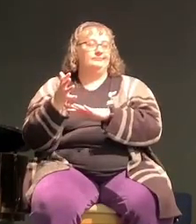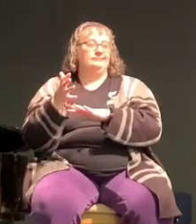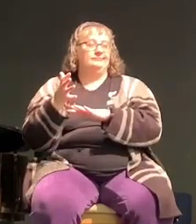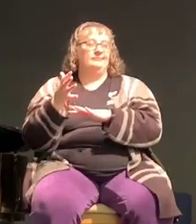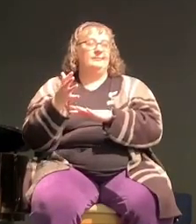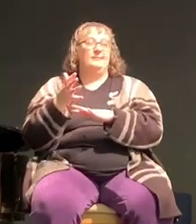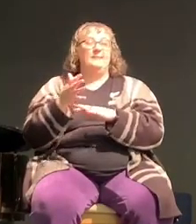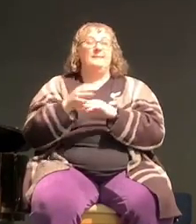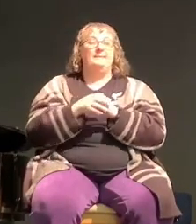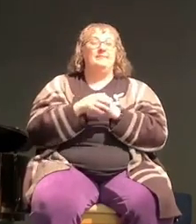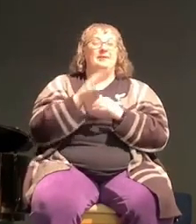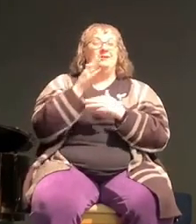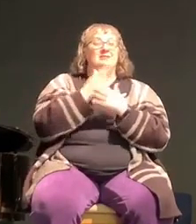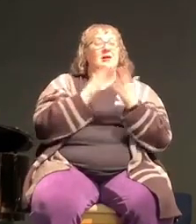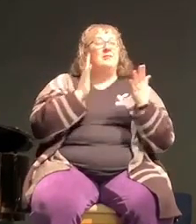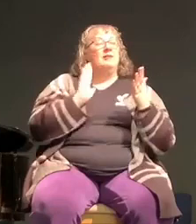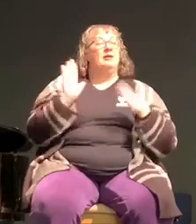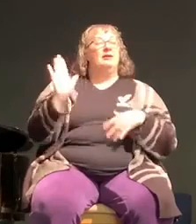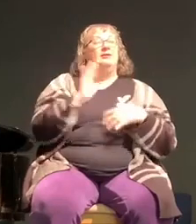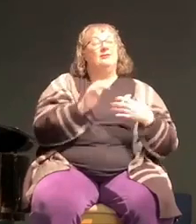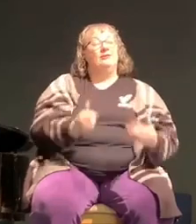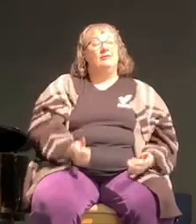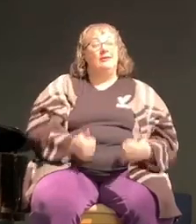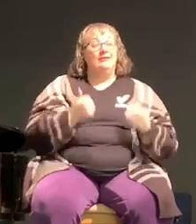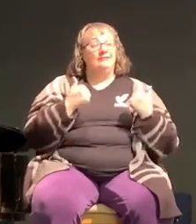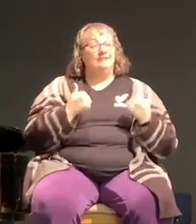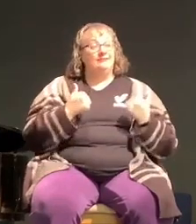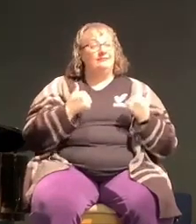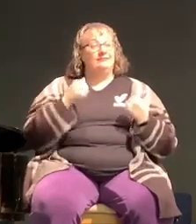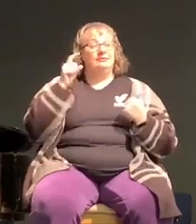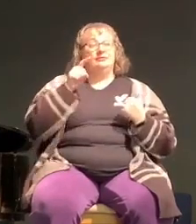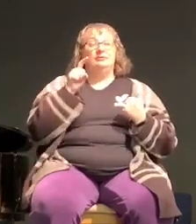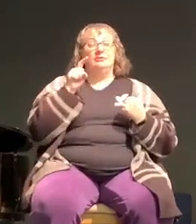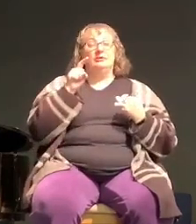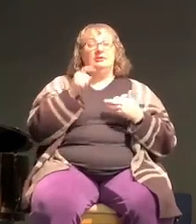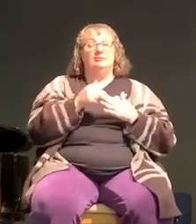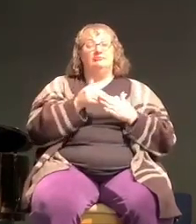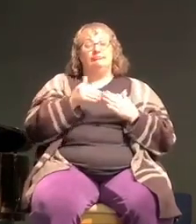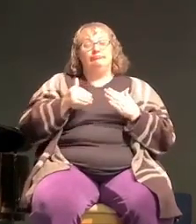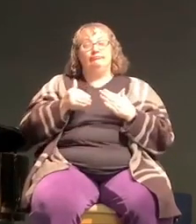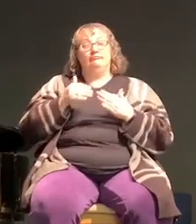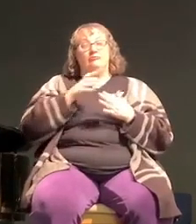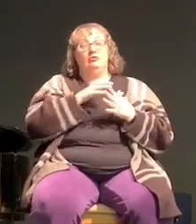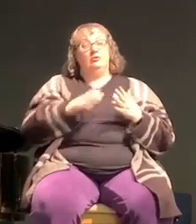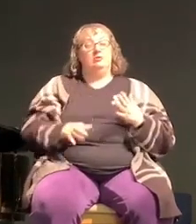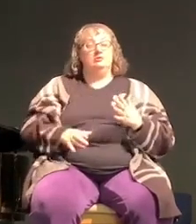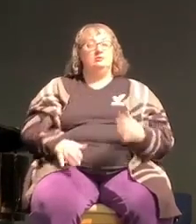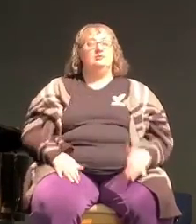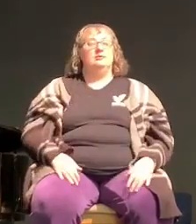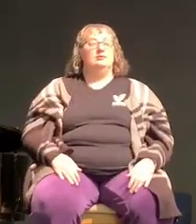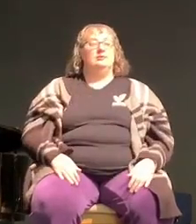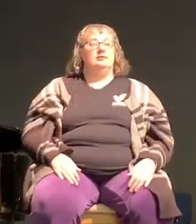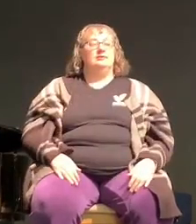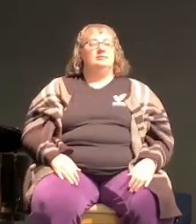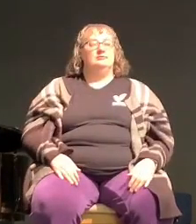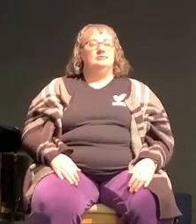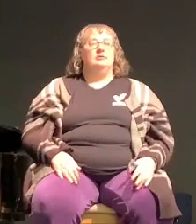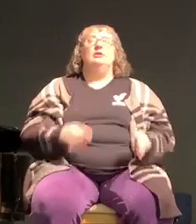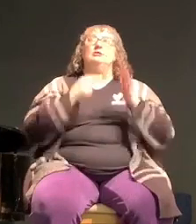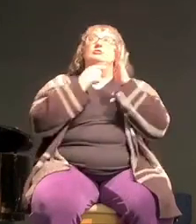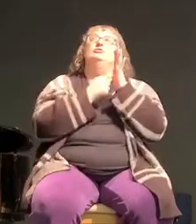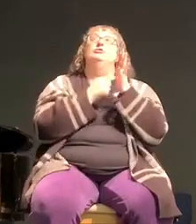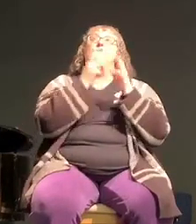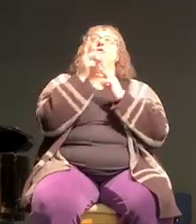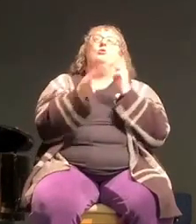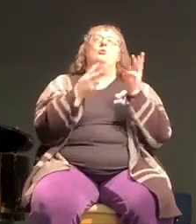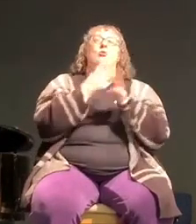But the thing is, there's something in your life that you need to put on the back burner for Christ. Let's show the world